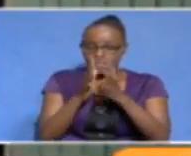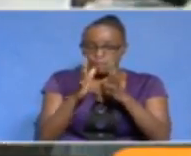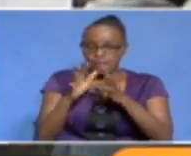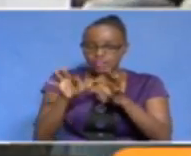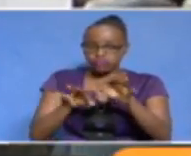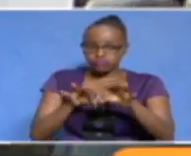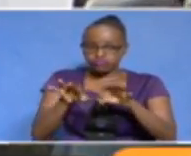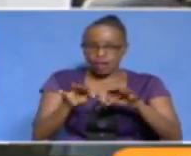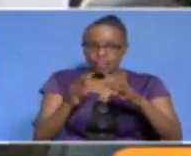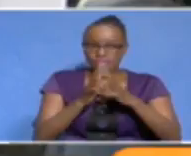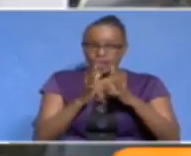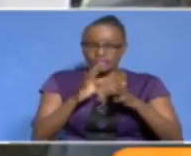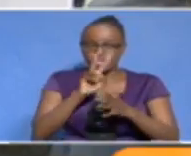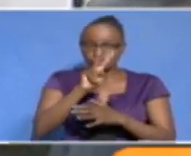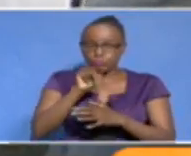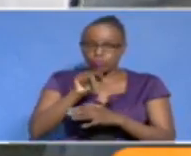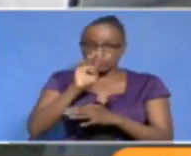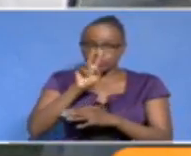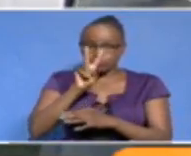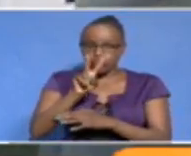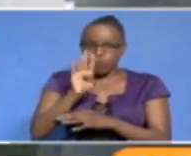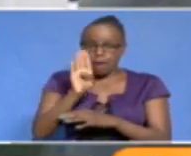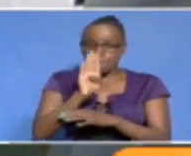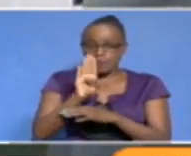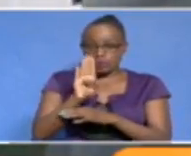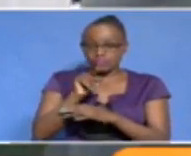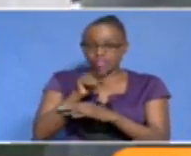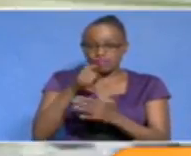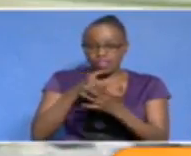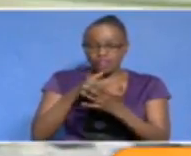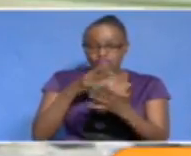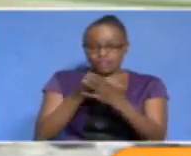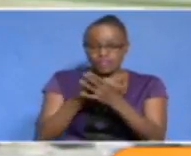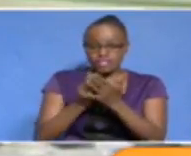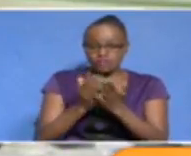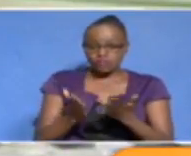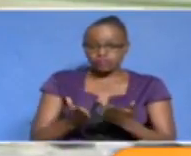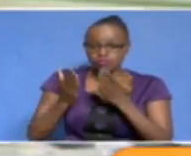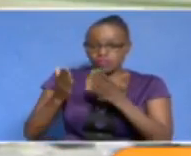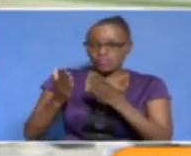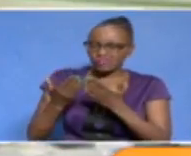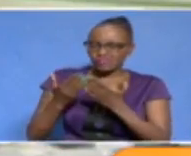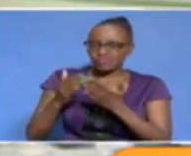of a larger 2.2 billion shilling deal, entails financing and delivery of a